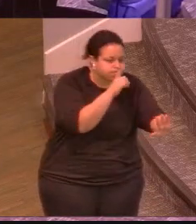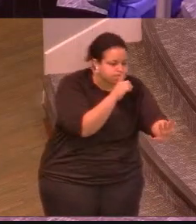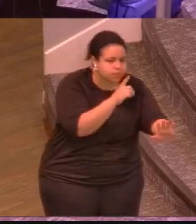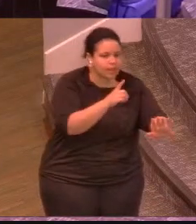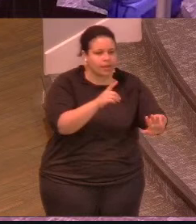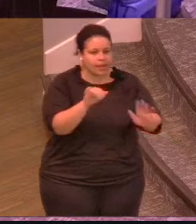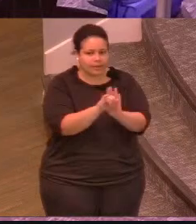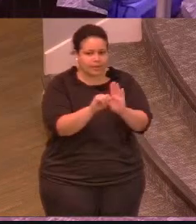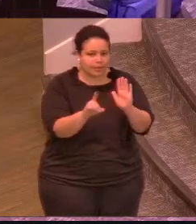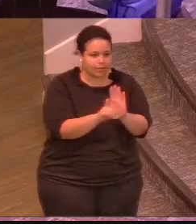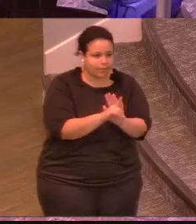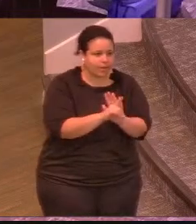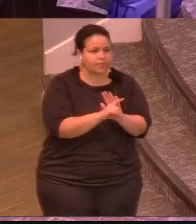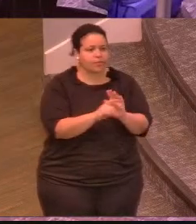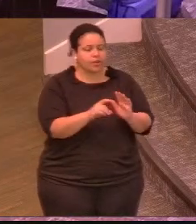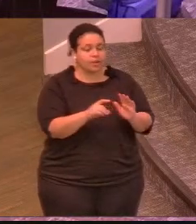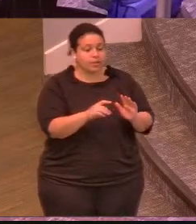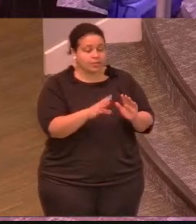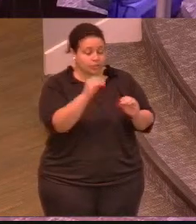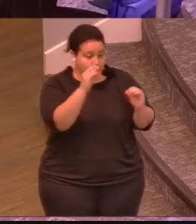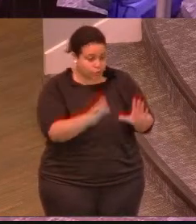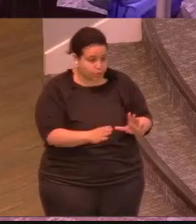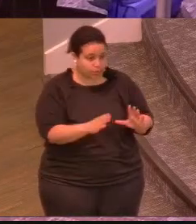student's educational records to that.